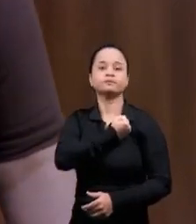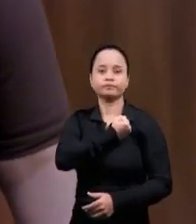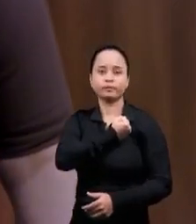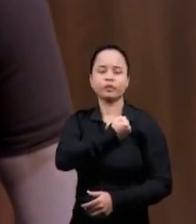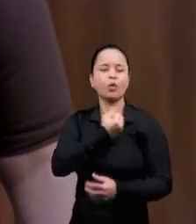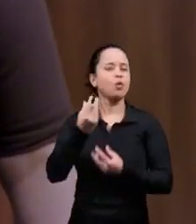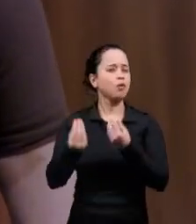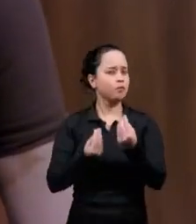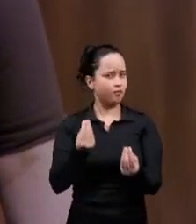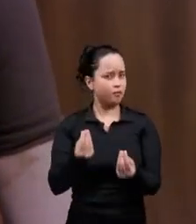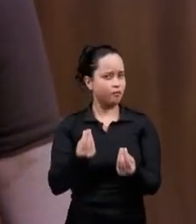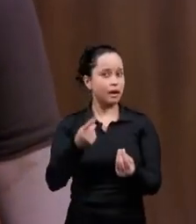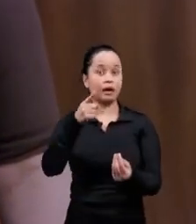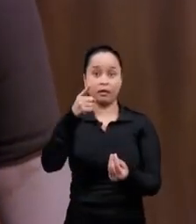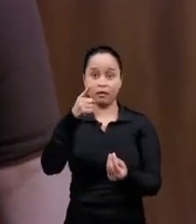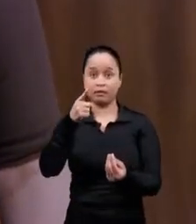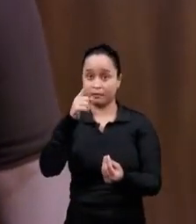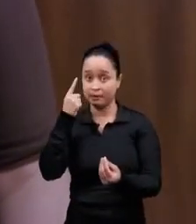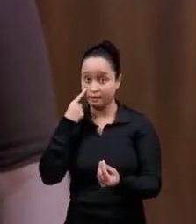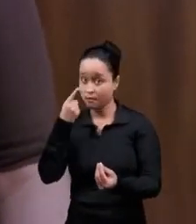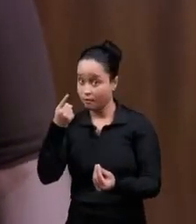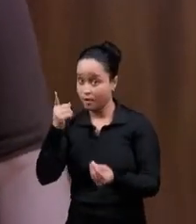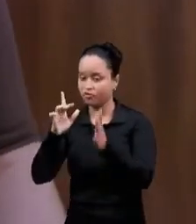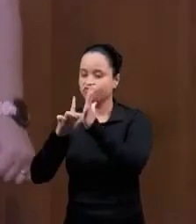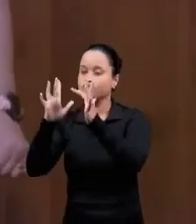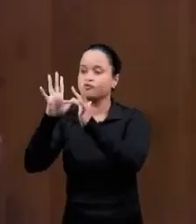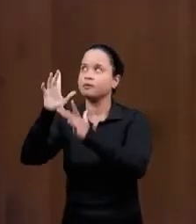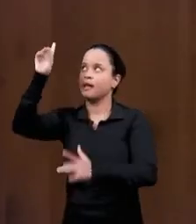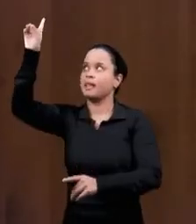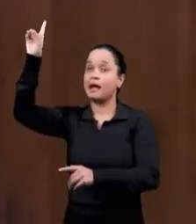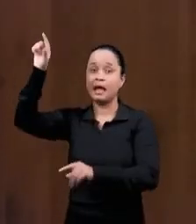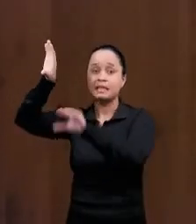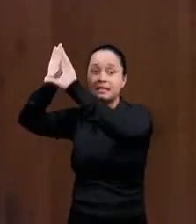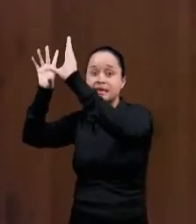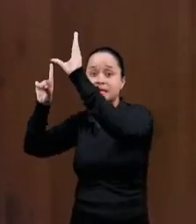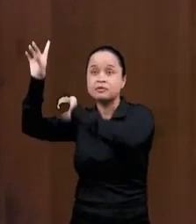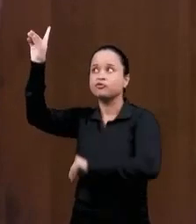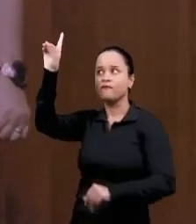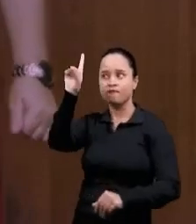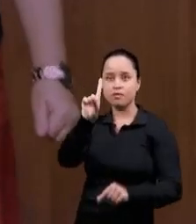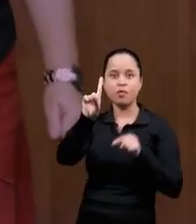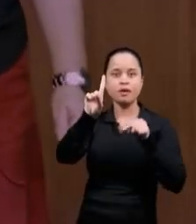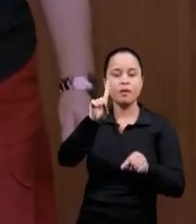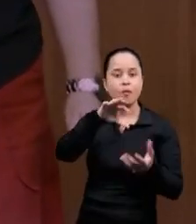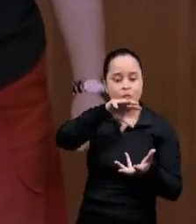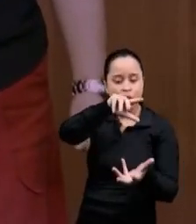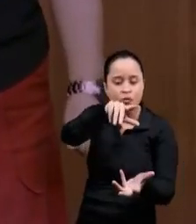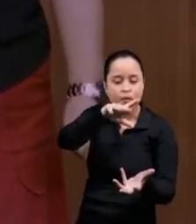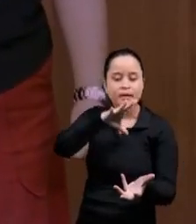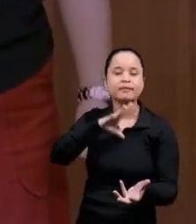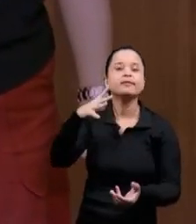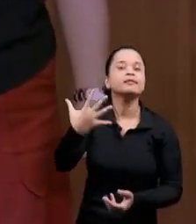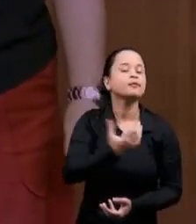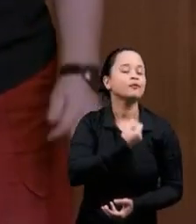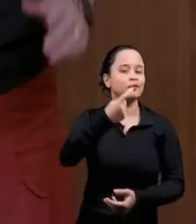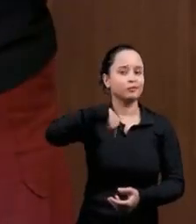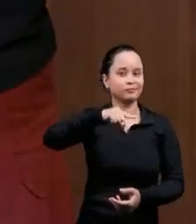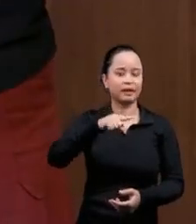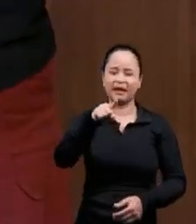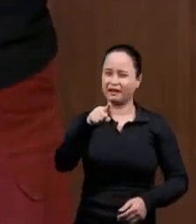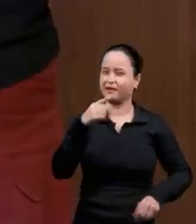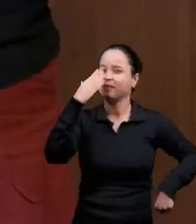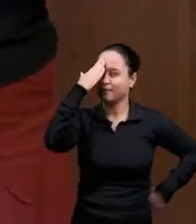Lord Jesus. The Lord sent Jesus from eternity to save us. And do you